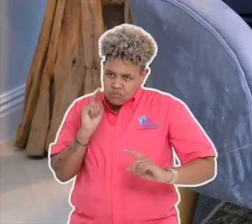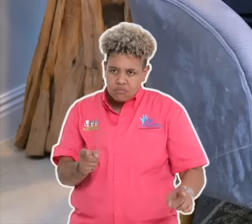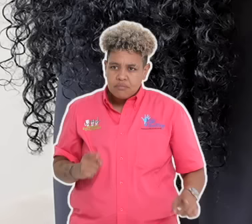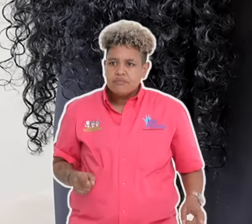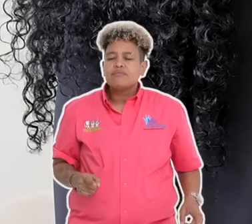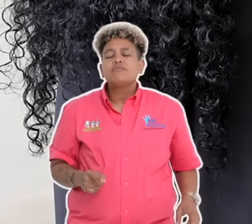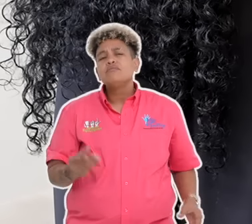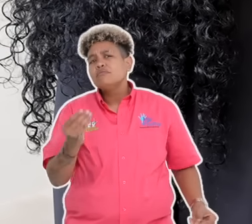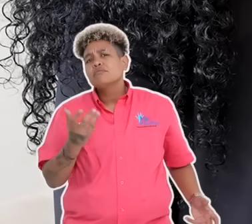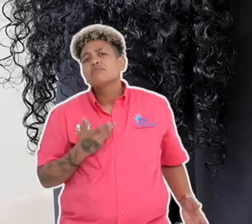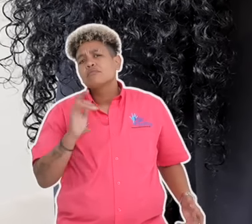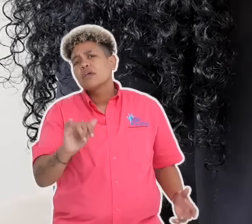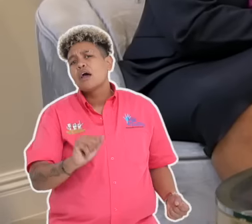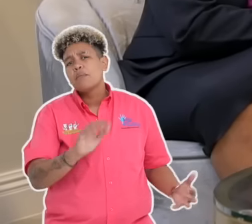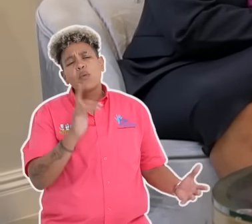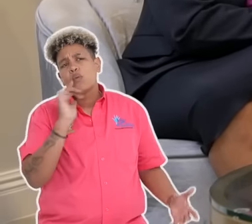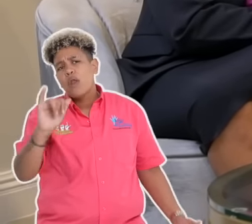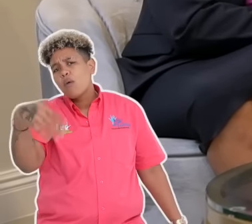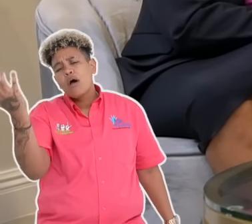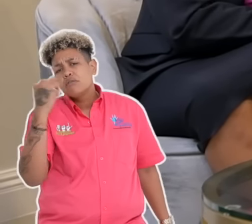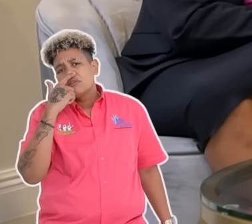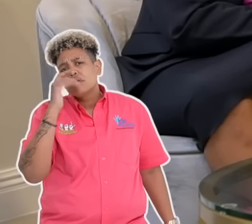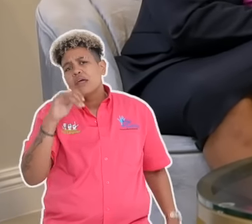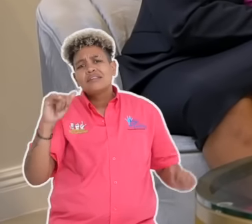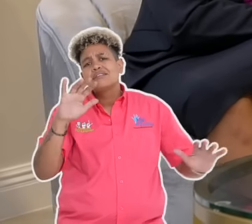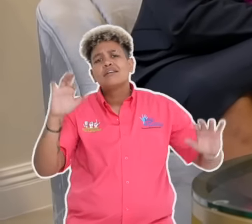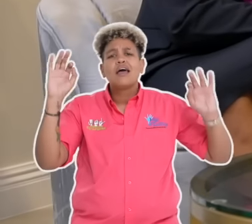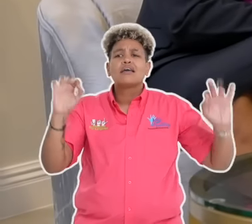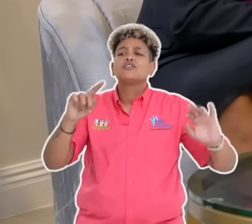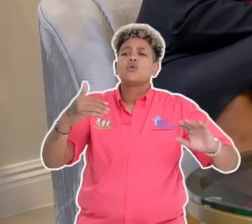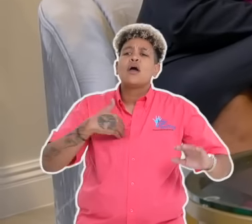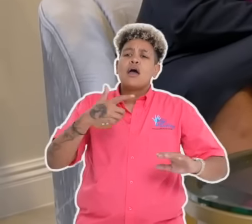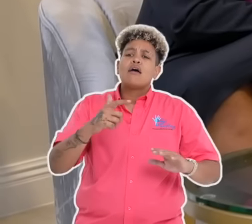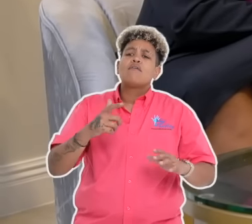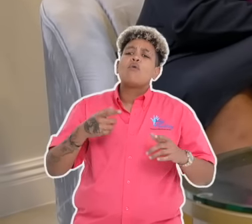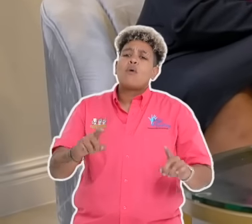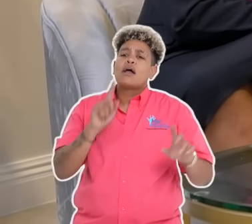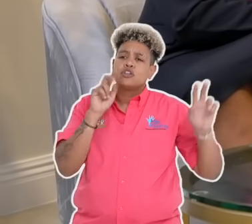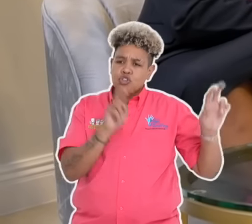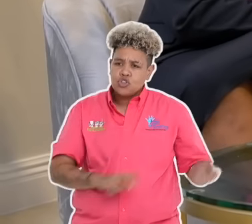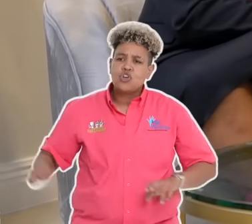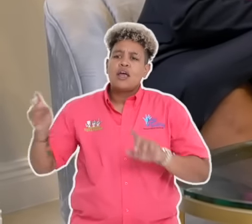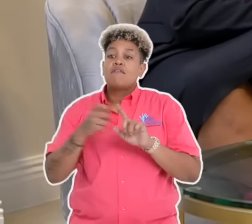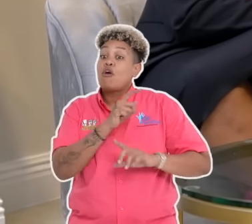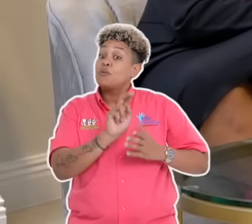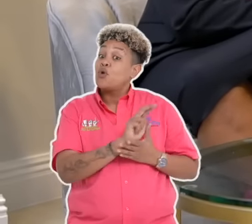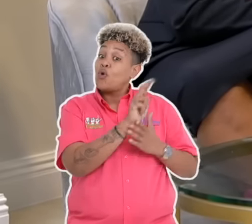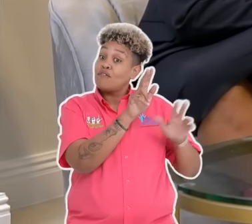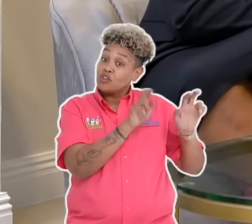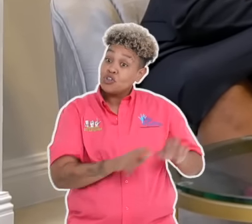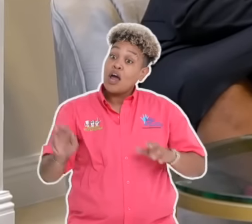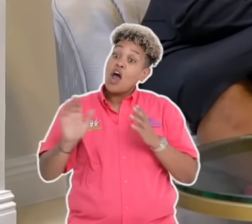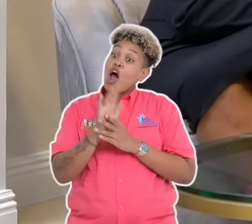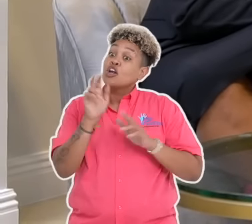says you gun it. You gun it. Talk to us about that approach, that standard of excellence that you had while